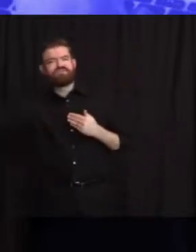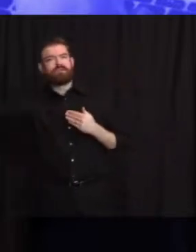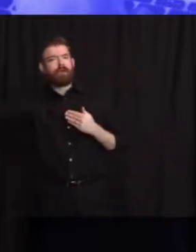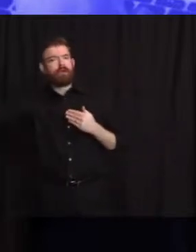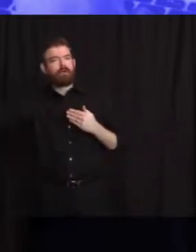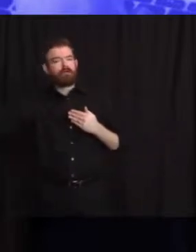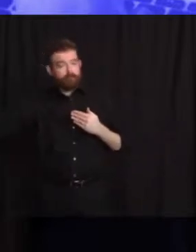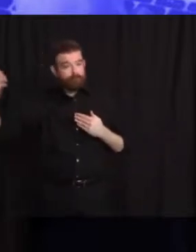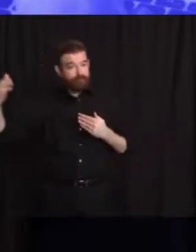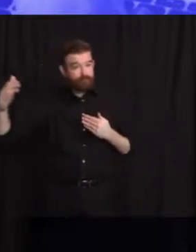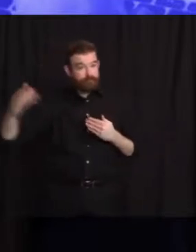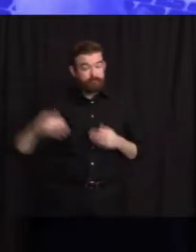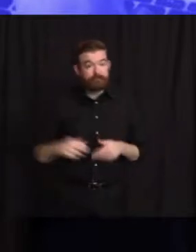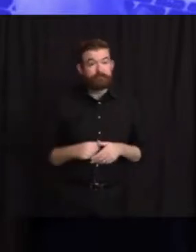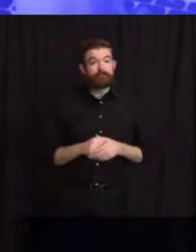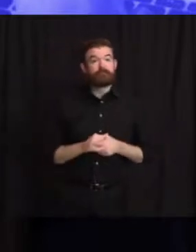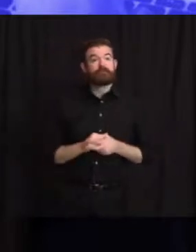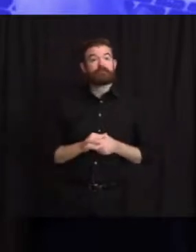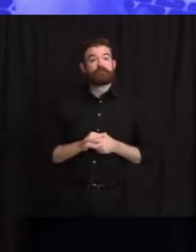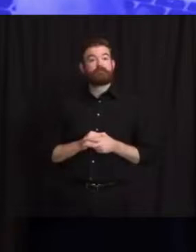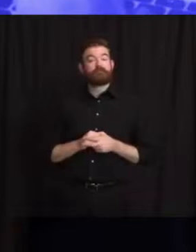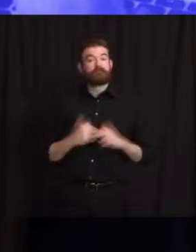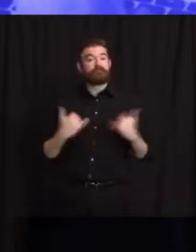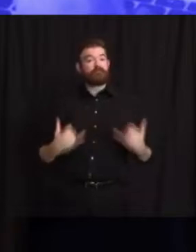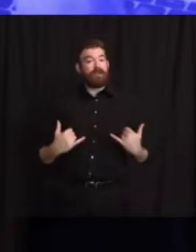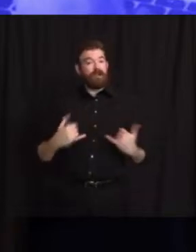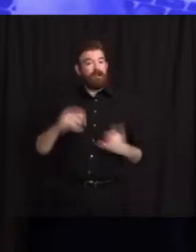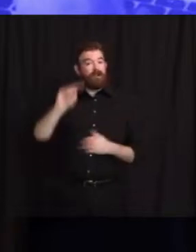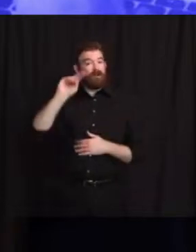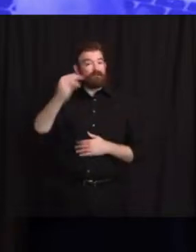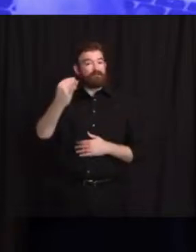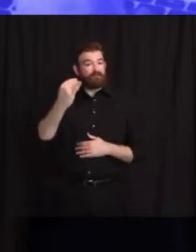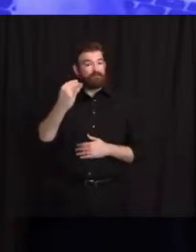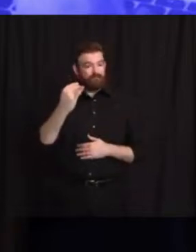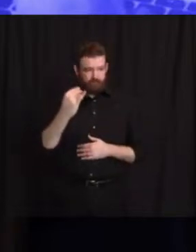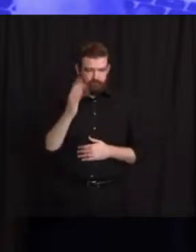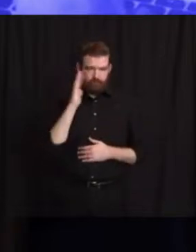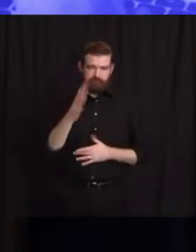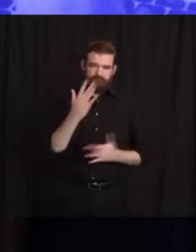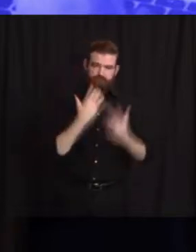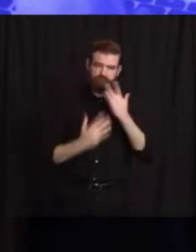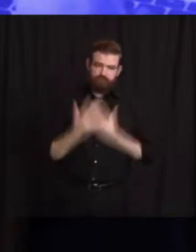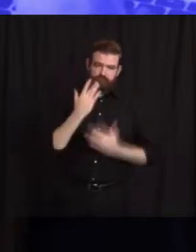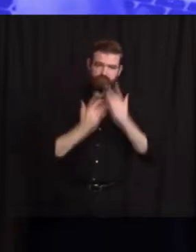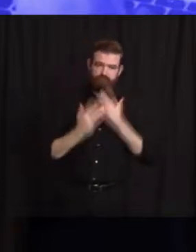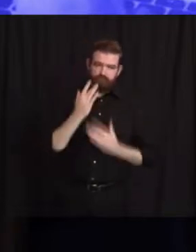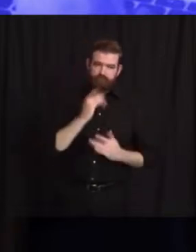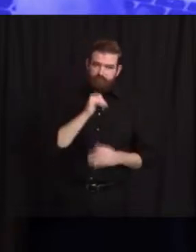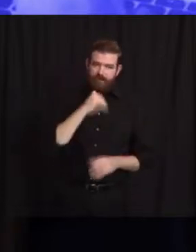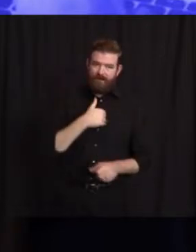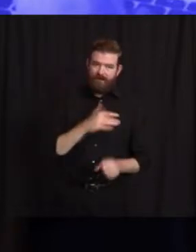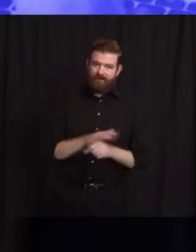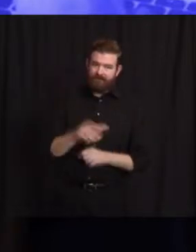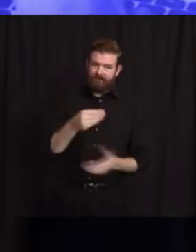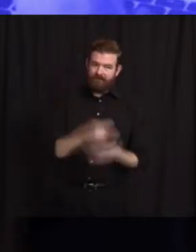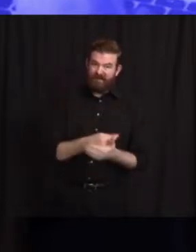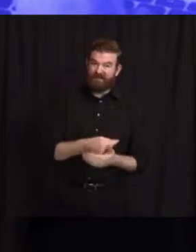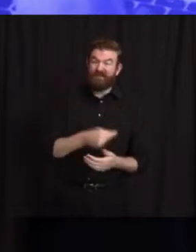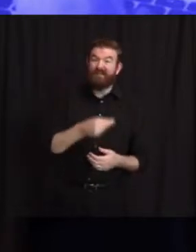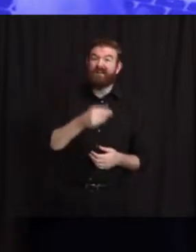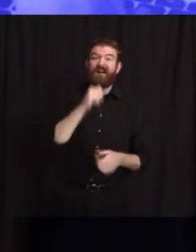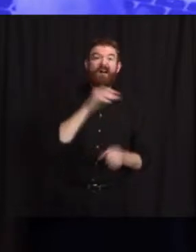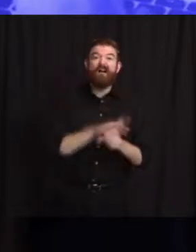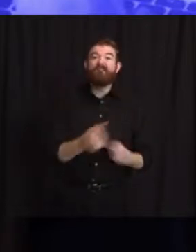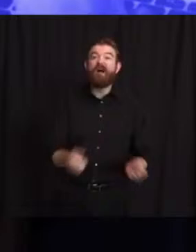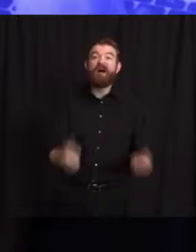now potentially in New Jersey facing a shortfall of nearly $10 billion through the end of fiscal year 2021